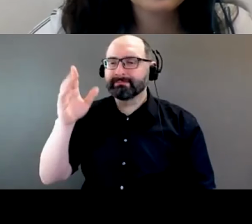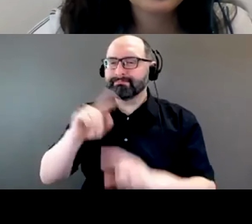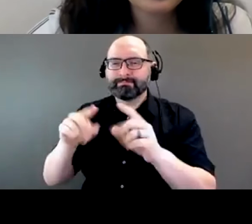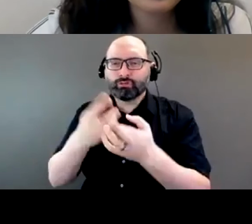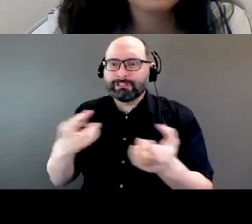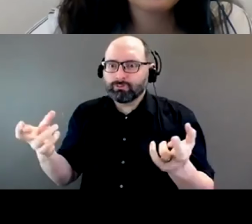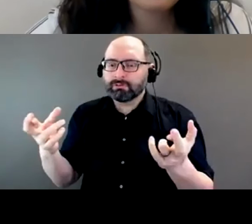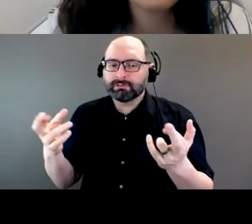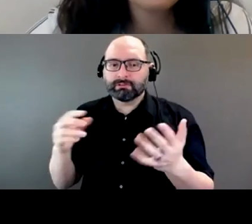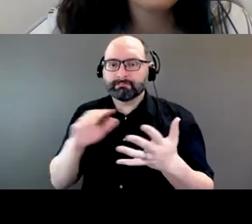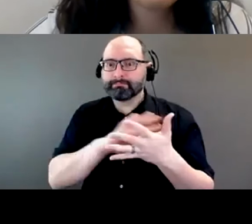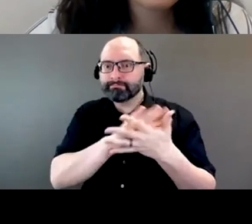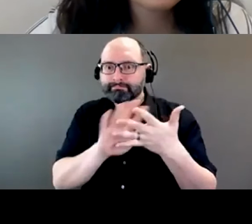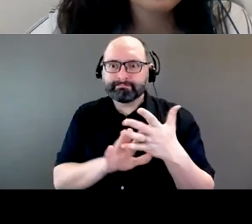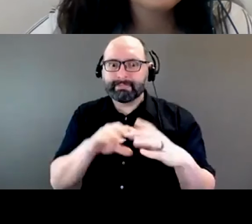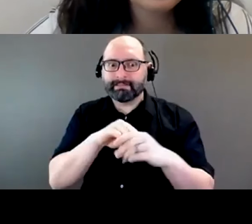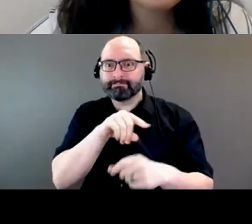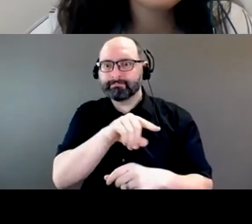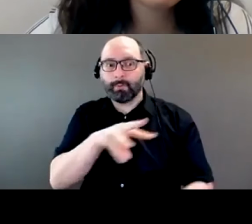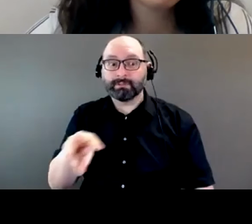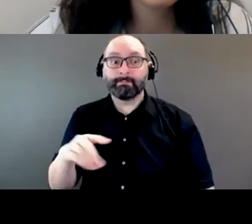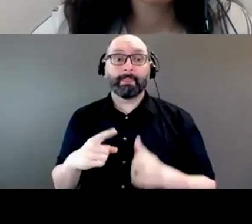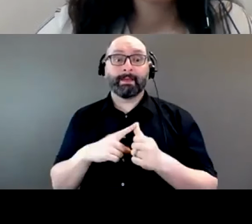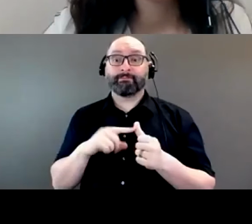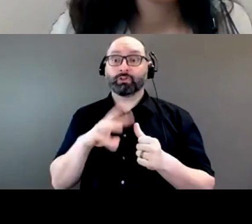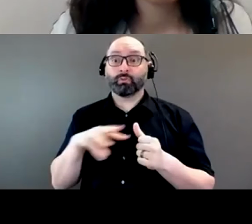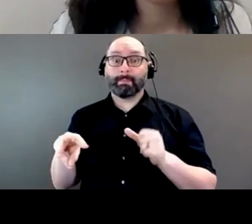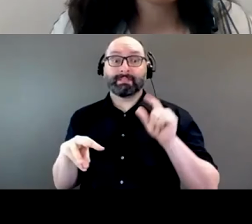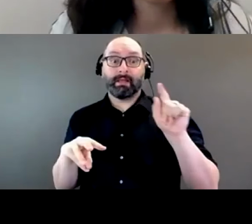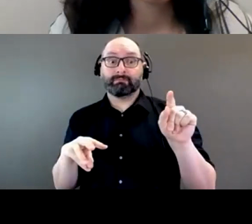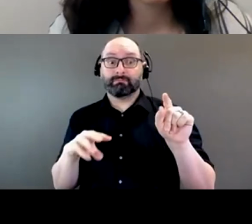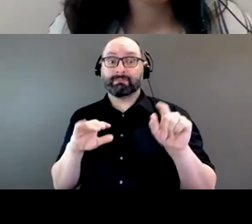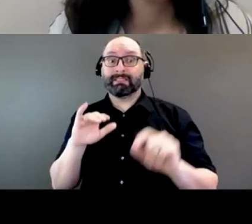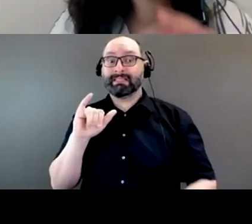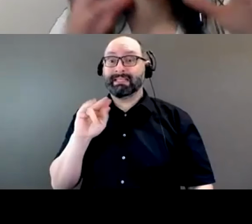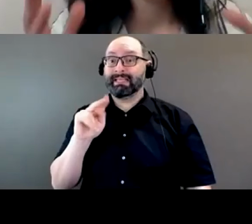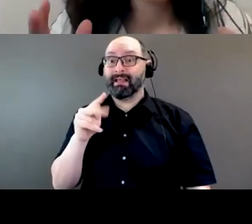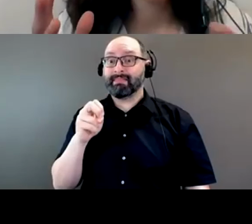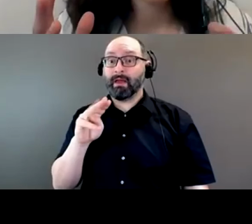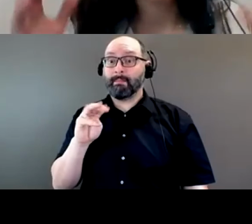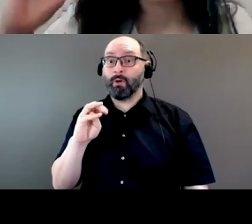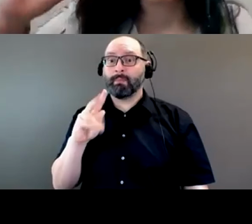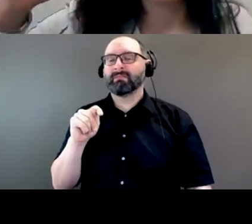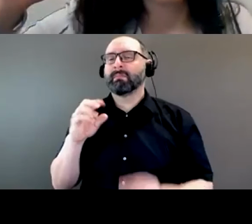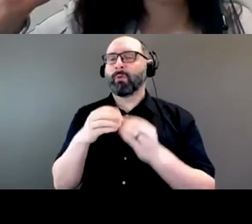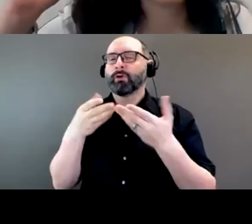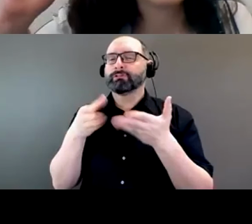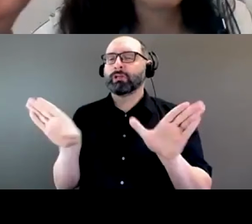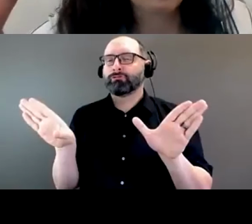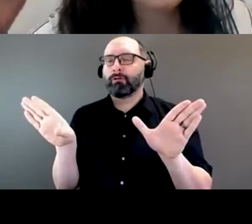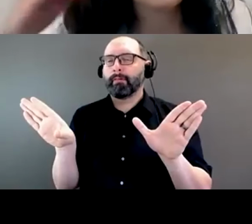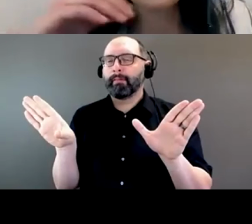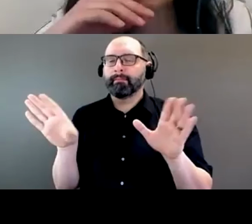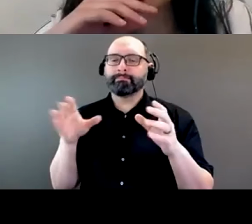here. The first website is more of the In the Moment group's general website. So this is where they